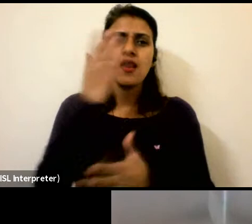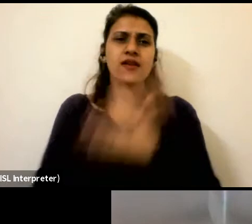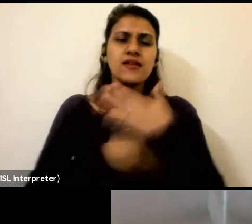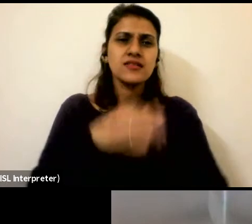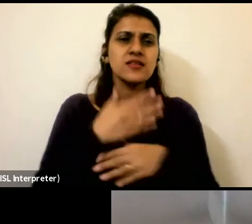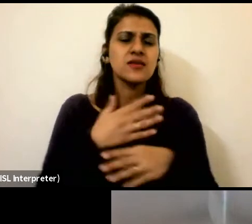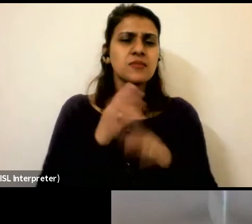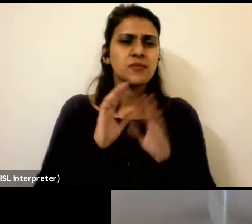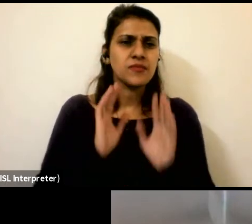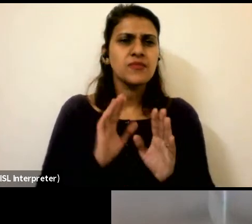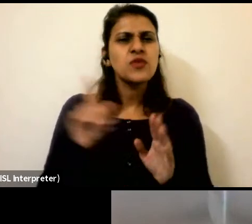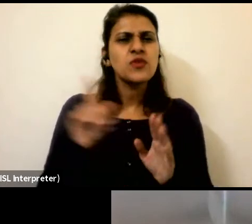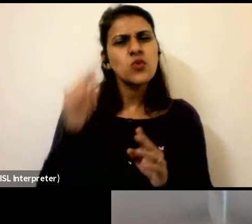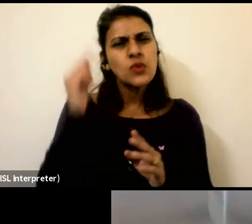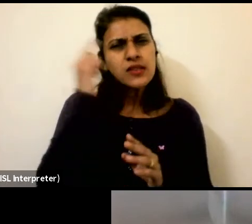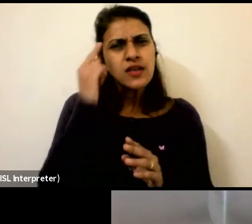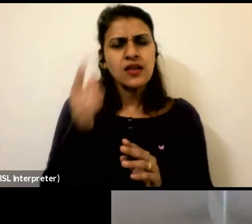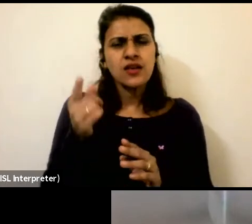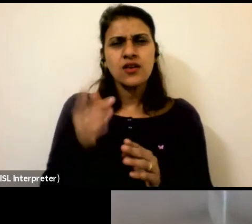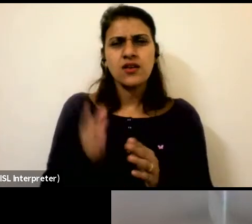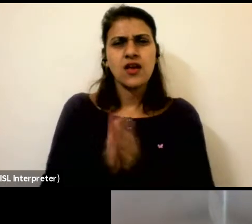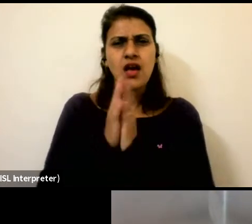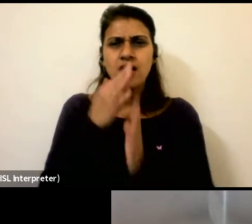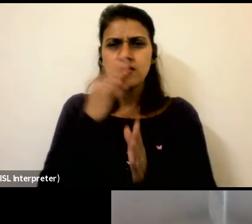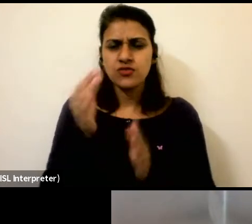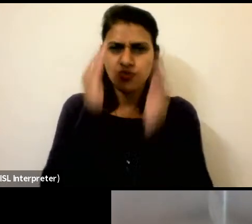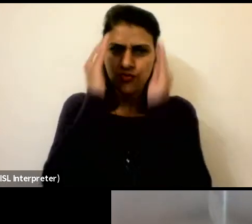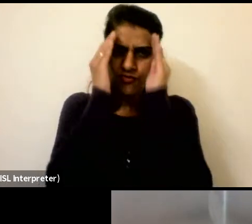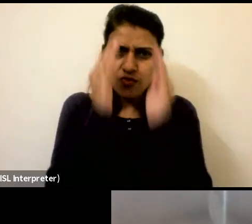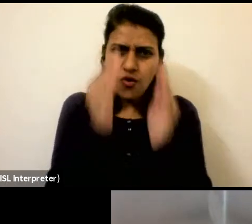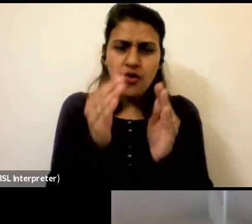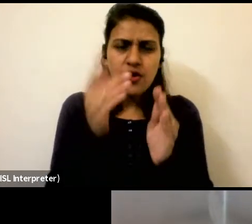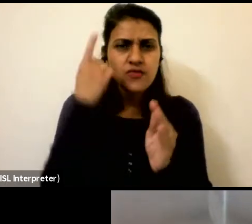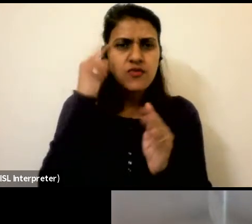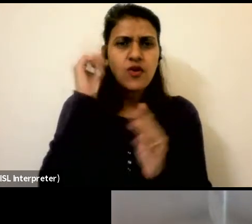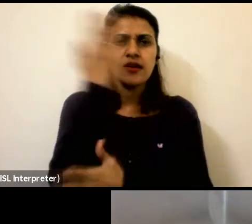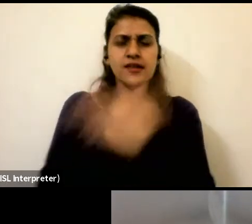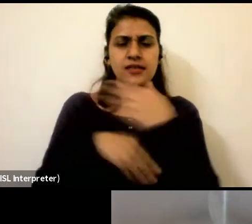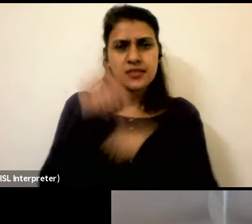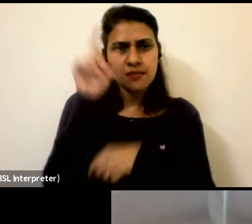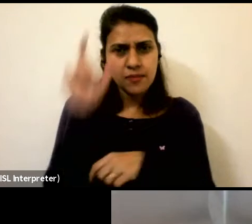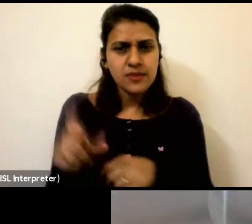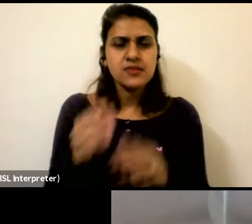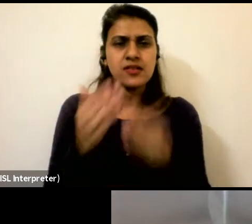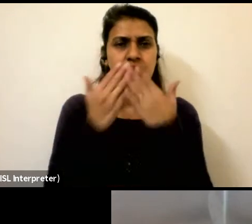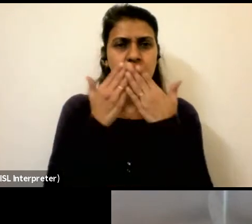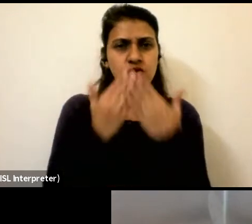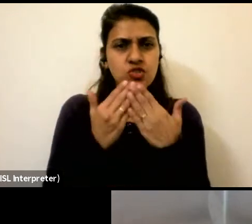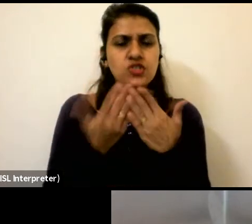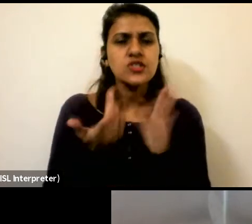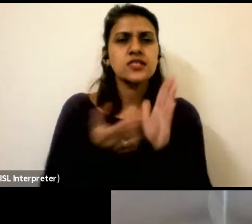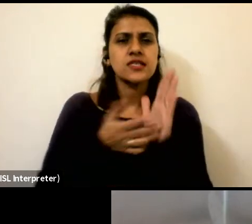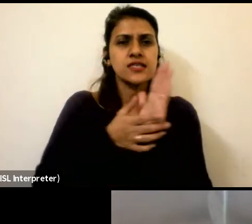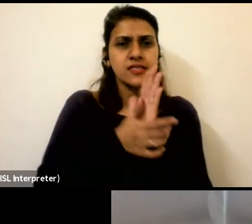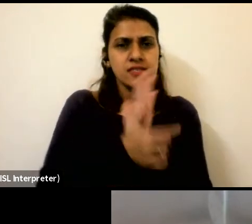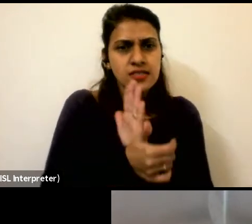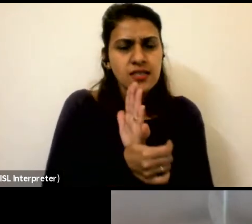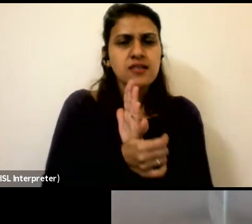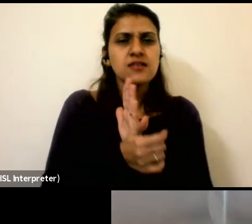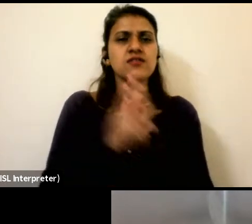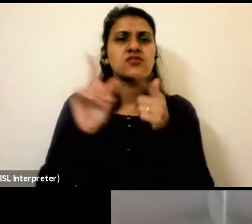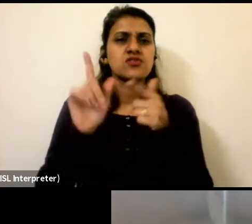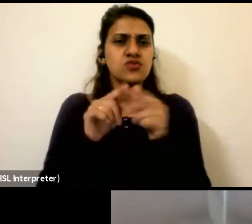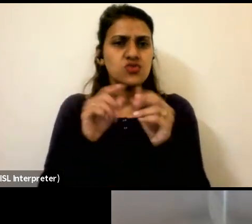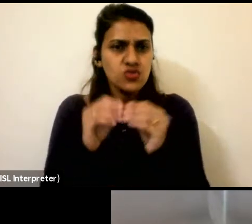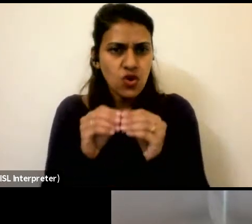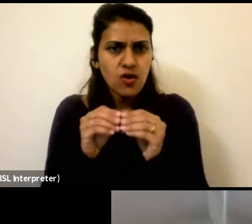request is, can you please focus on skills for the disabled, education for the disabled, so you can still retain